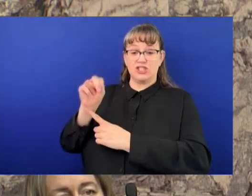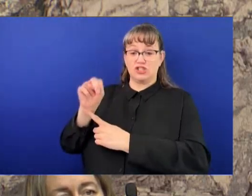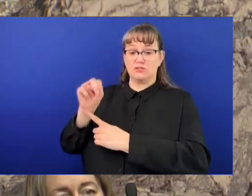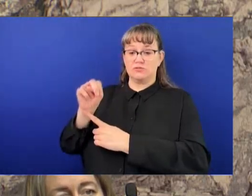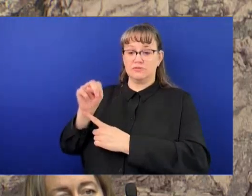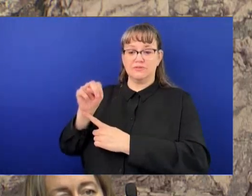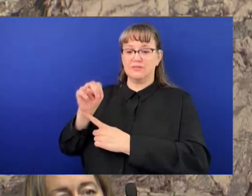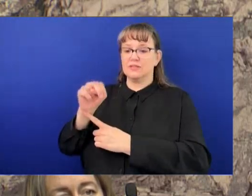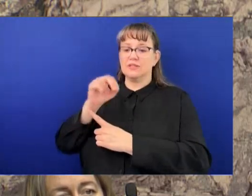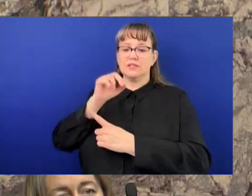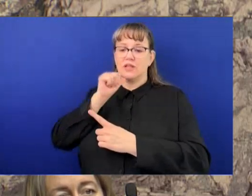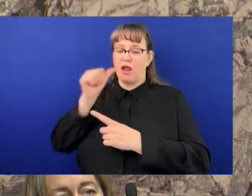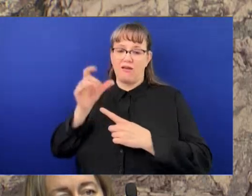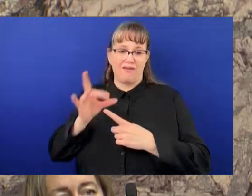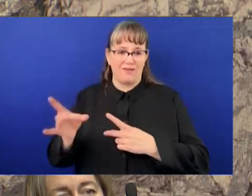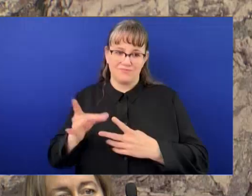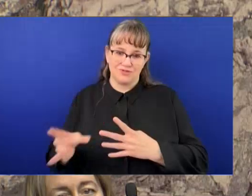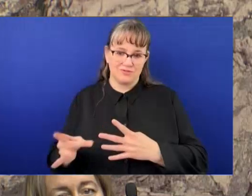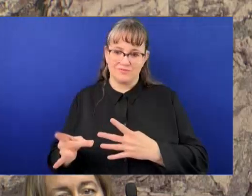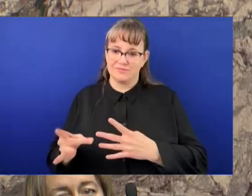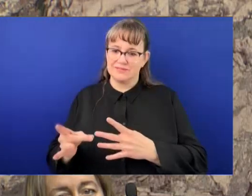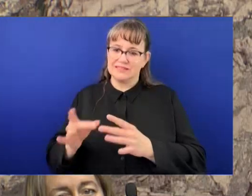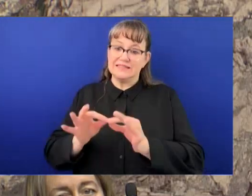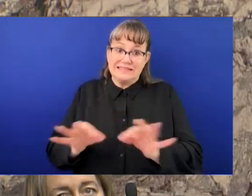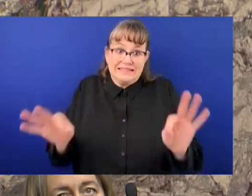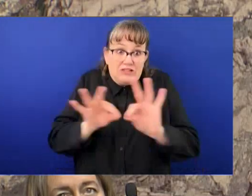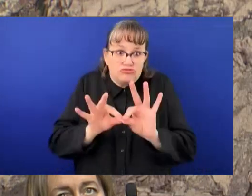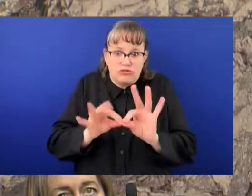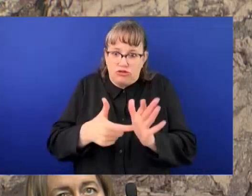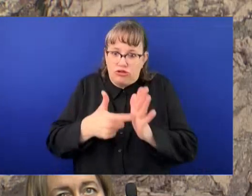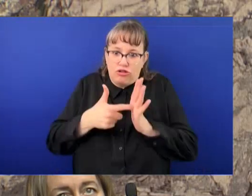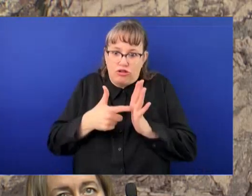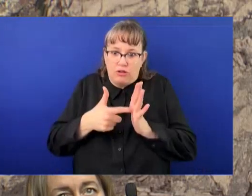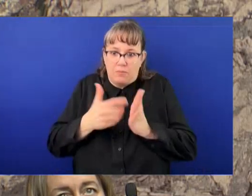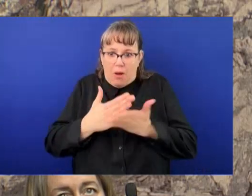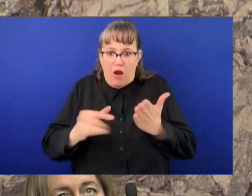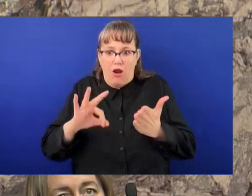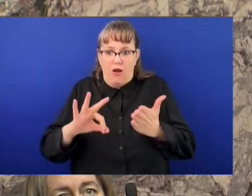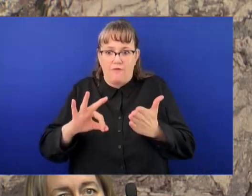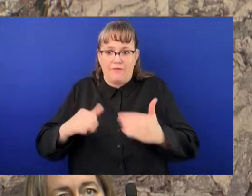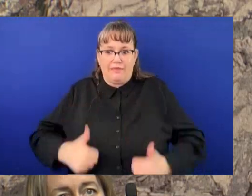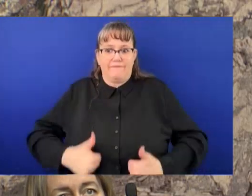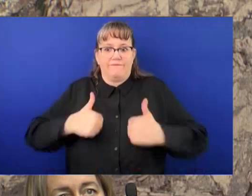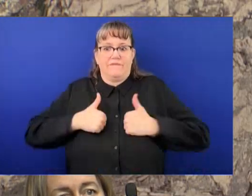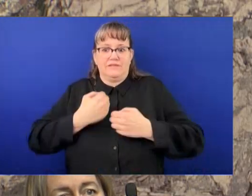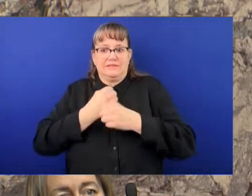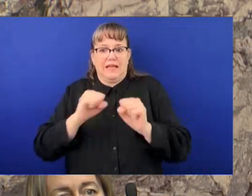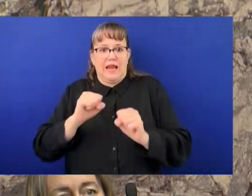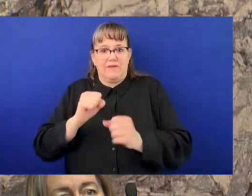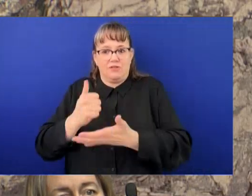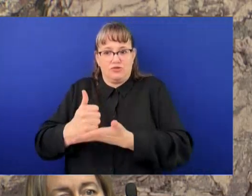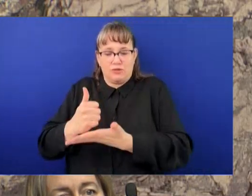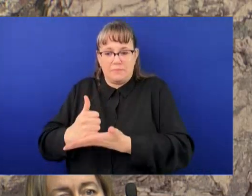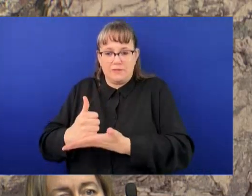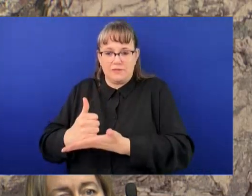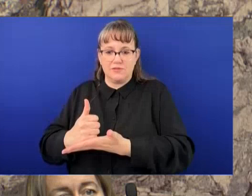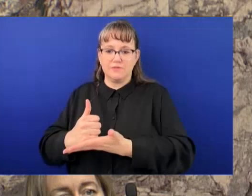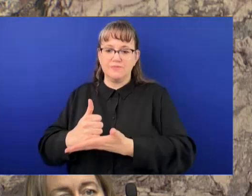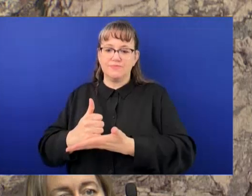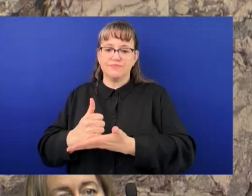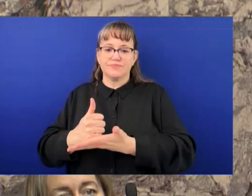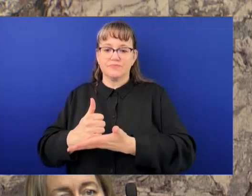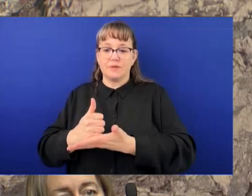cancer treatment. And yet, despite approving a new oncology treatment building at East Kootenay Regional Hospital, this government